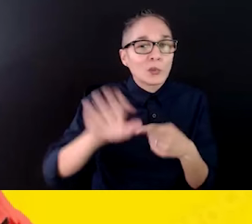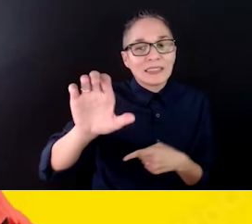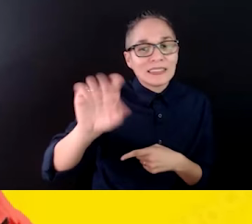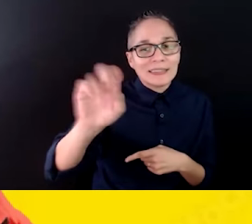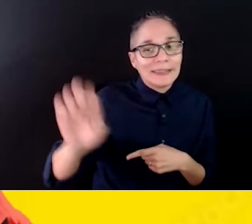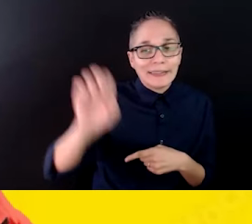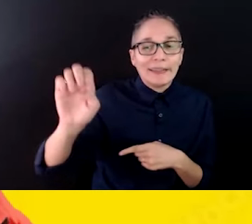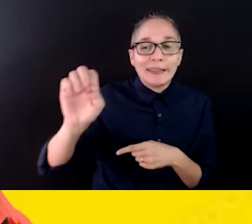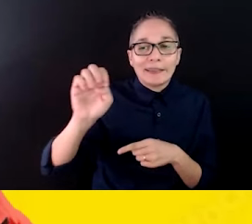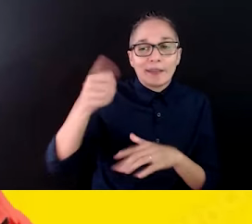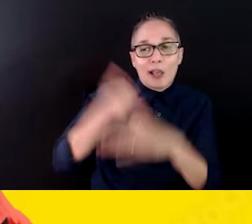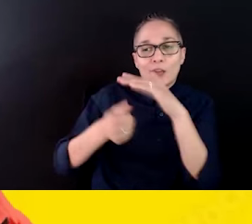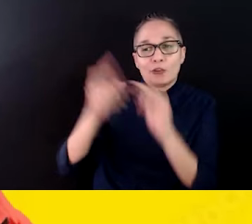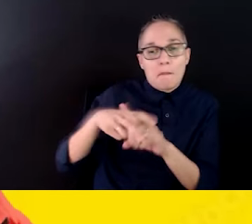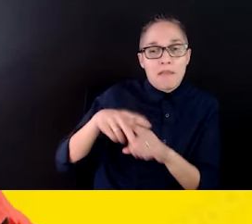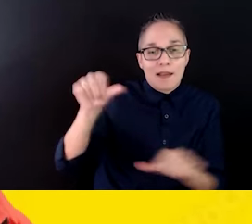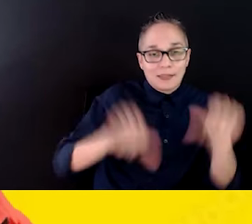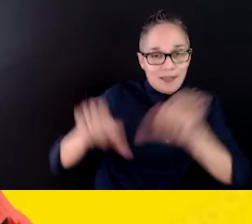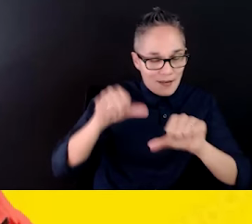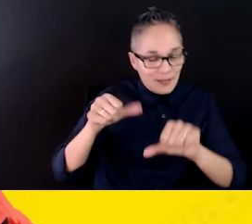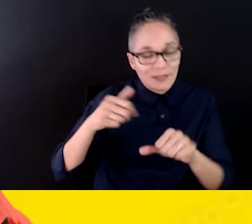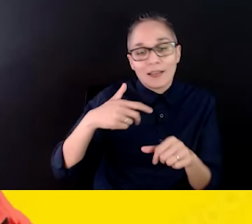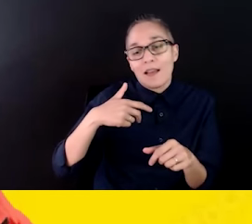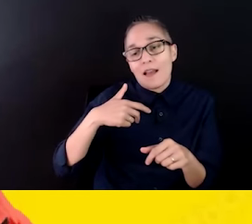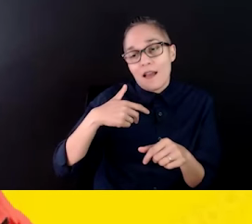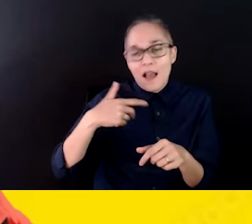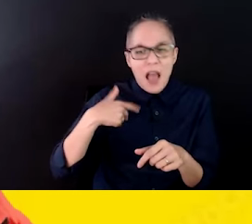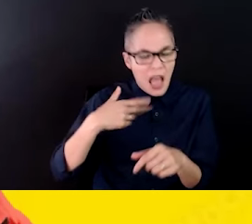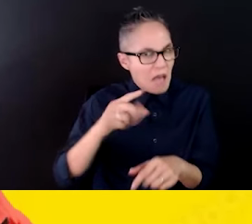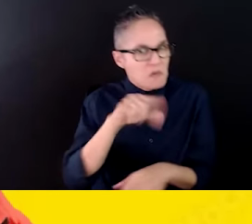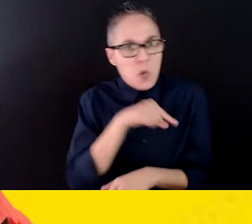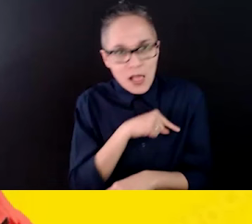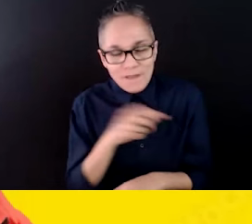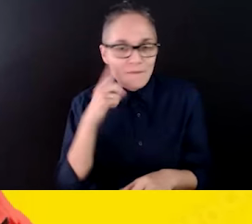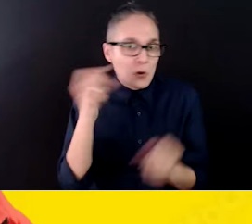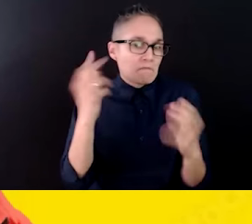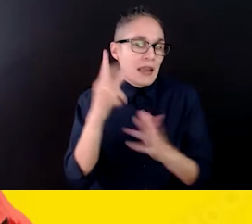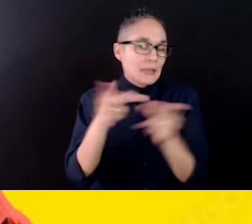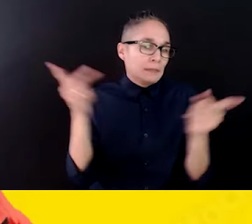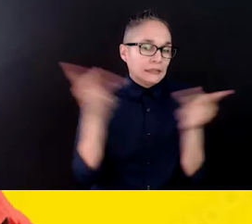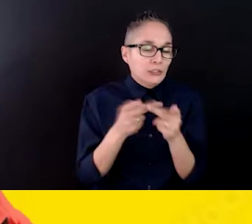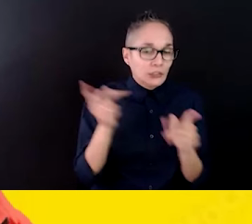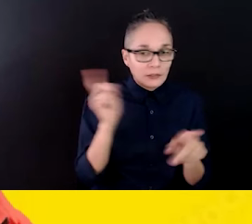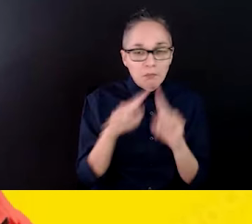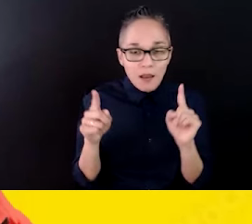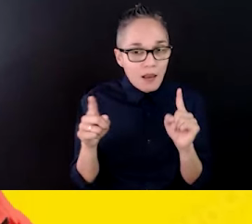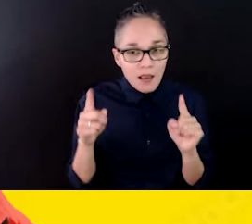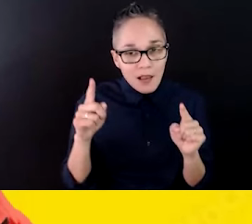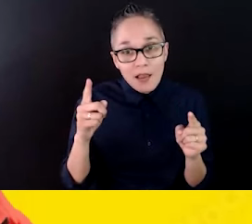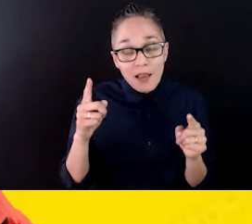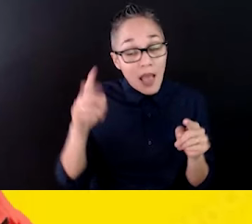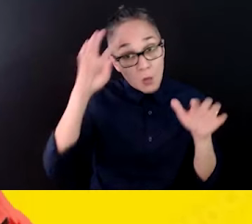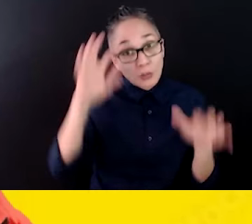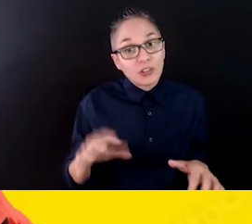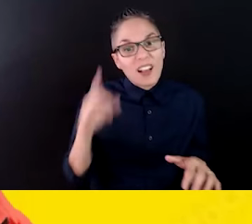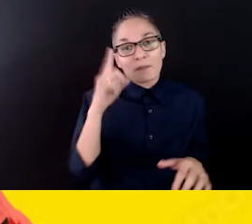over the applied division, I have 300+ semester units. I'm highly qualified for a lot of positions. My love is in the shop. I got a shop position